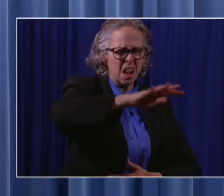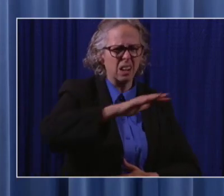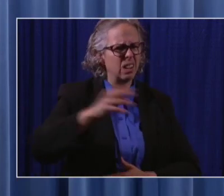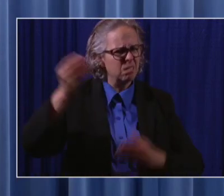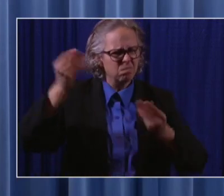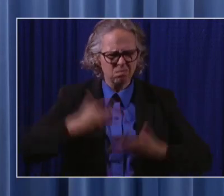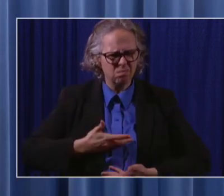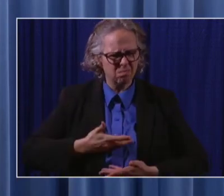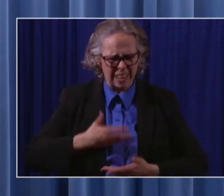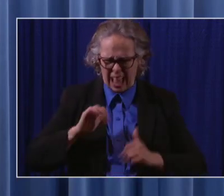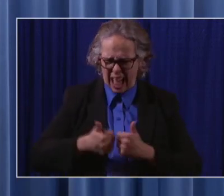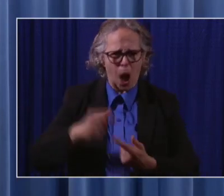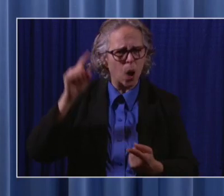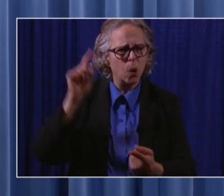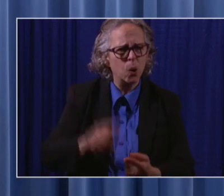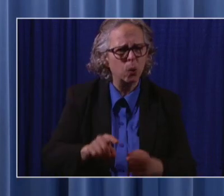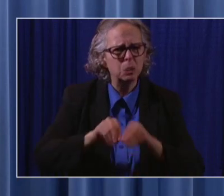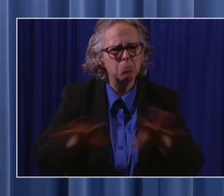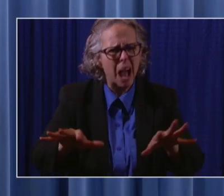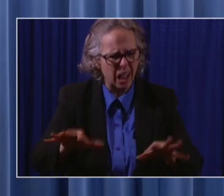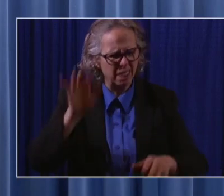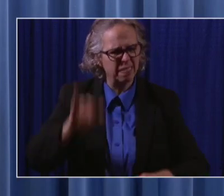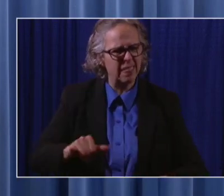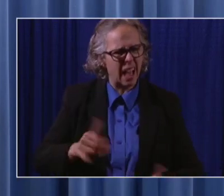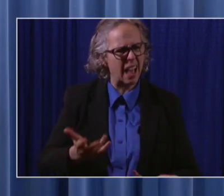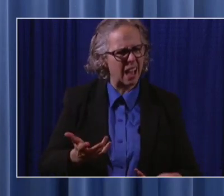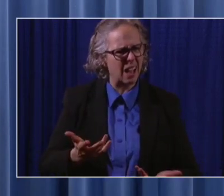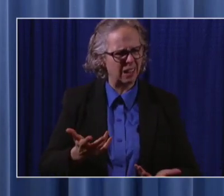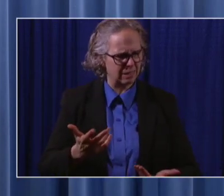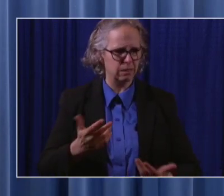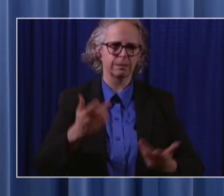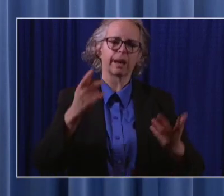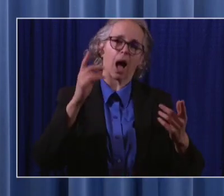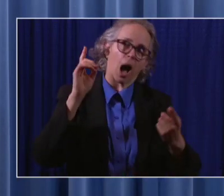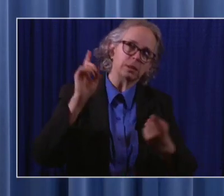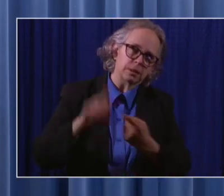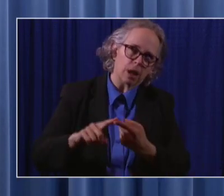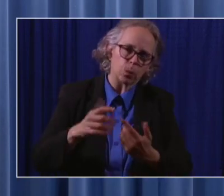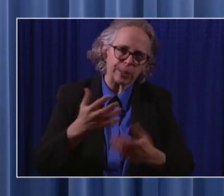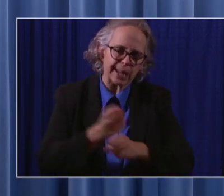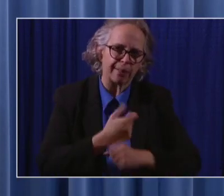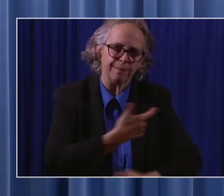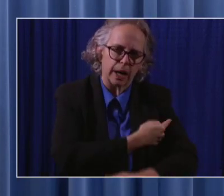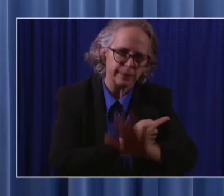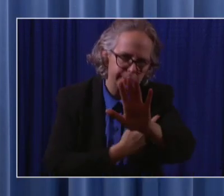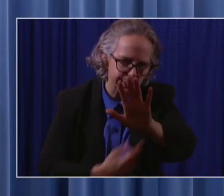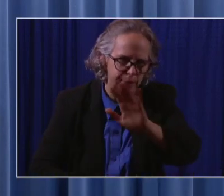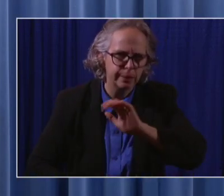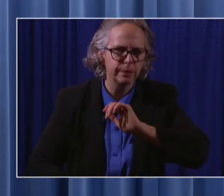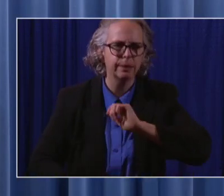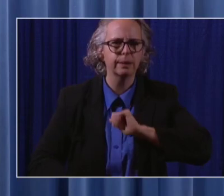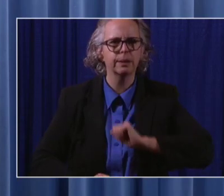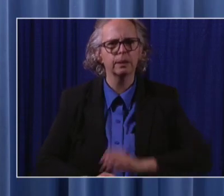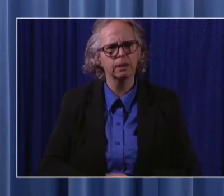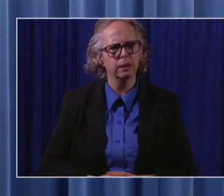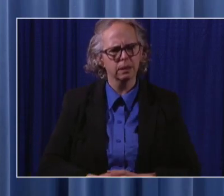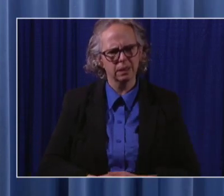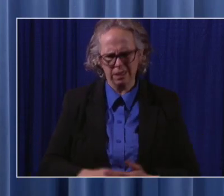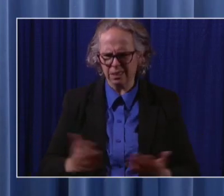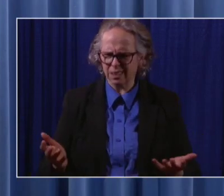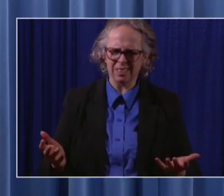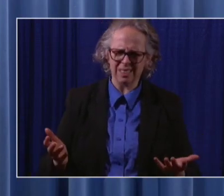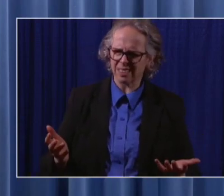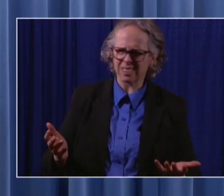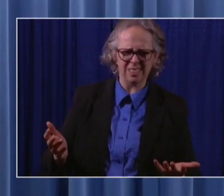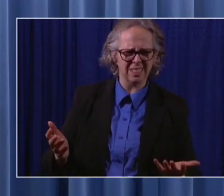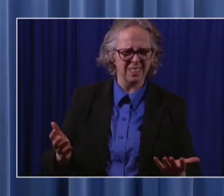a vaccine. And I would also mention, third, that we showed